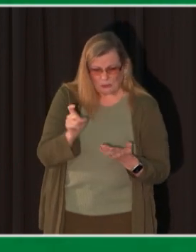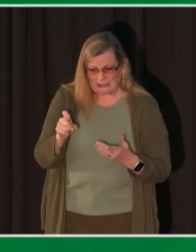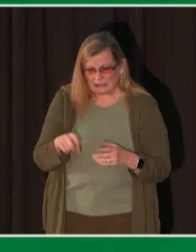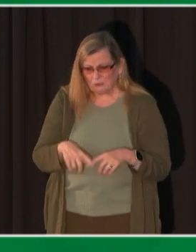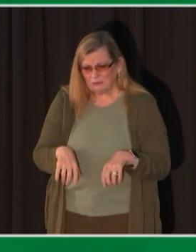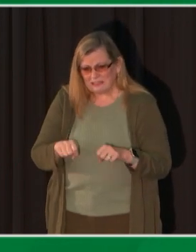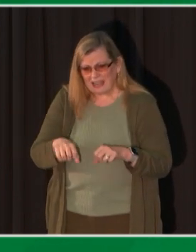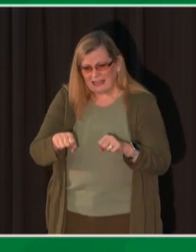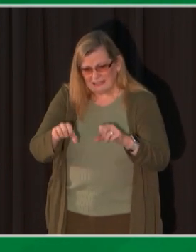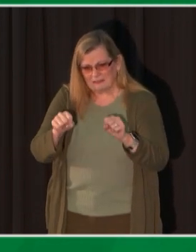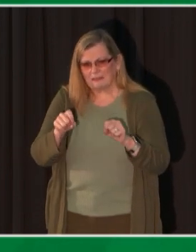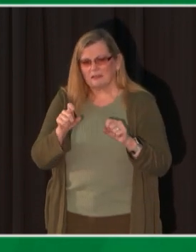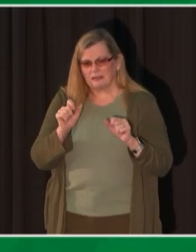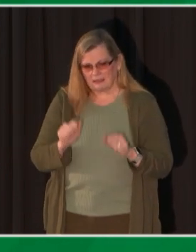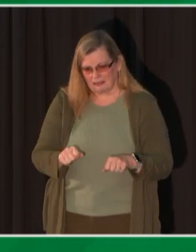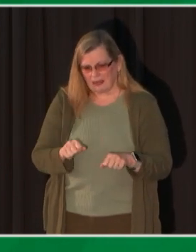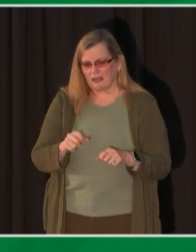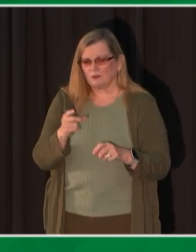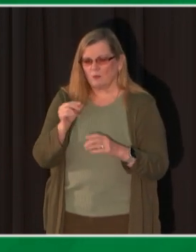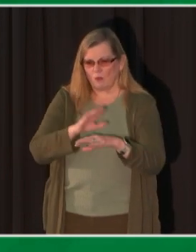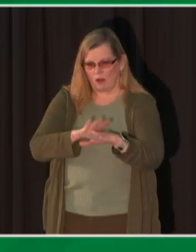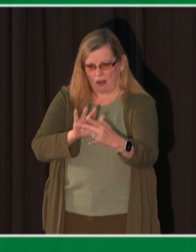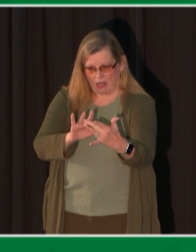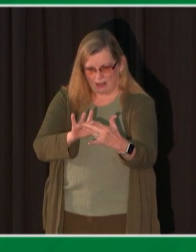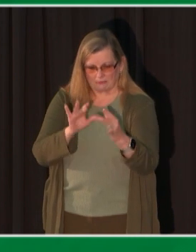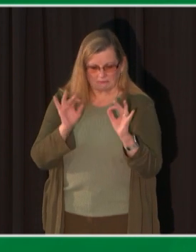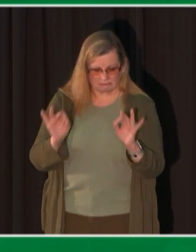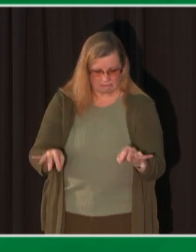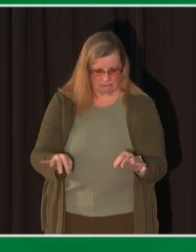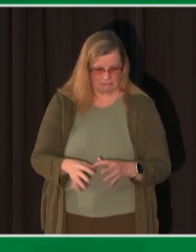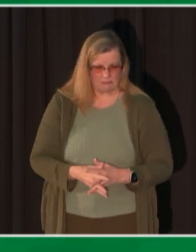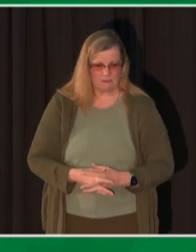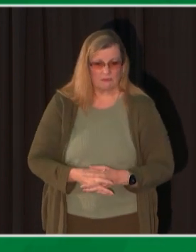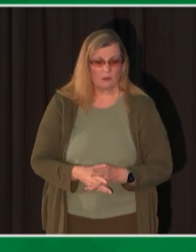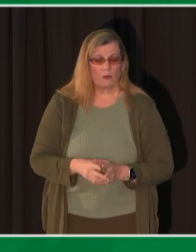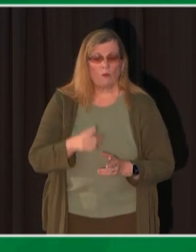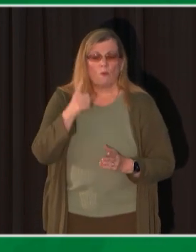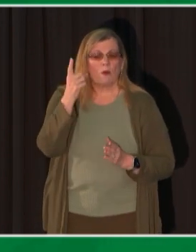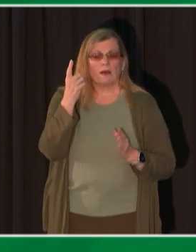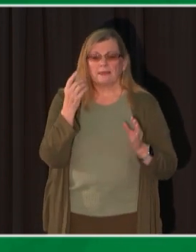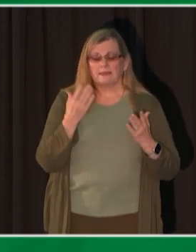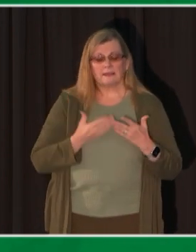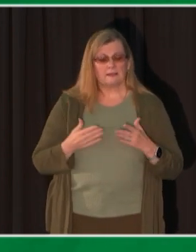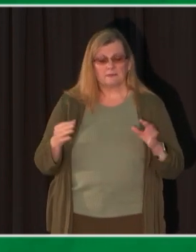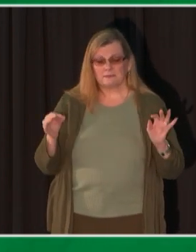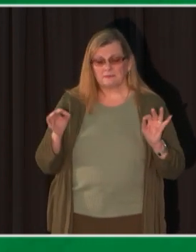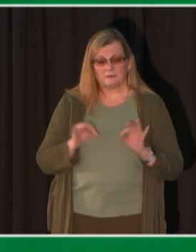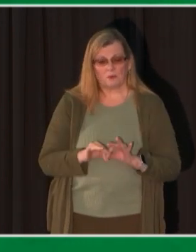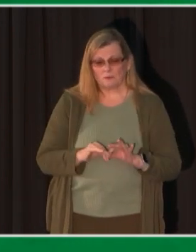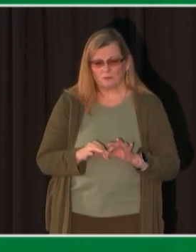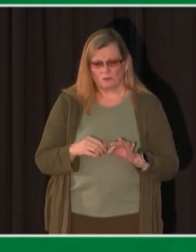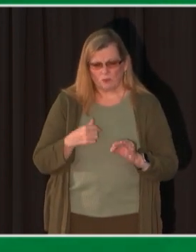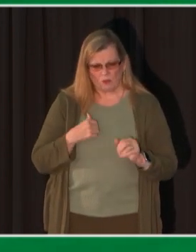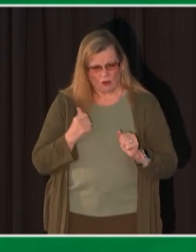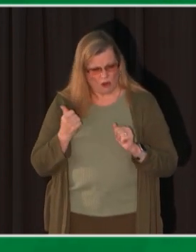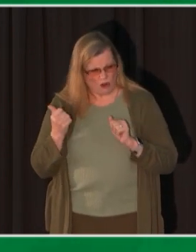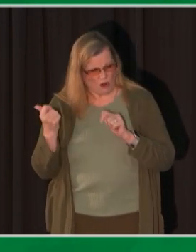And one thing, of course, that I know we're all concerned about, we see